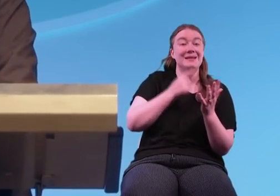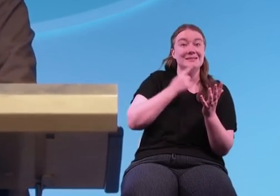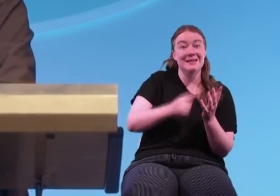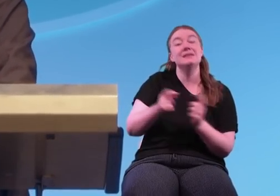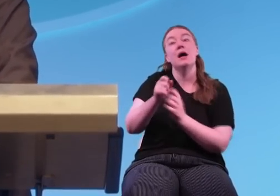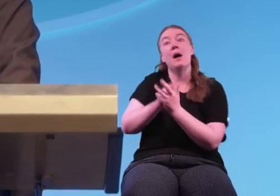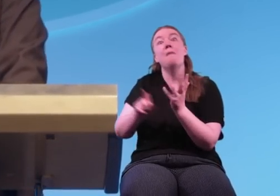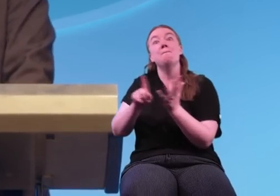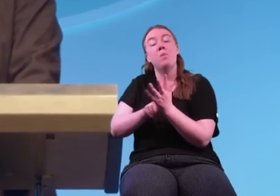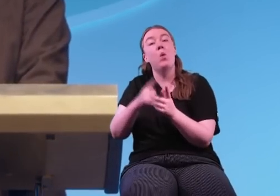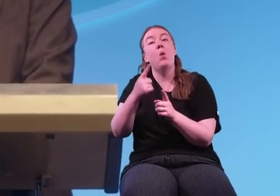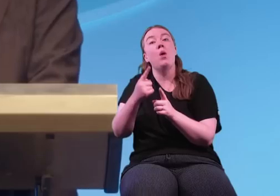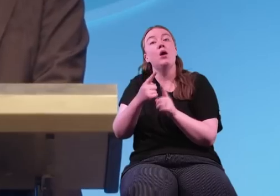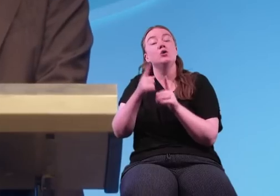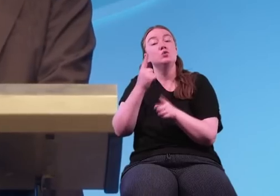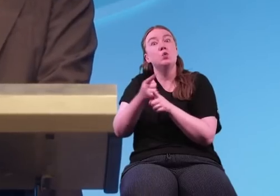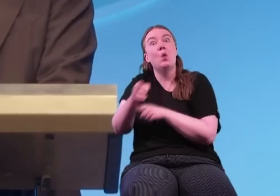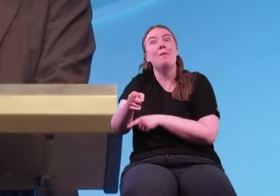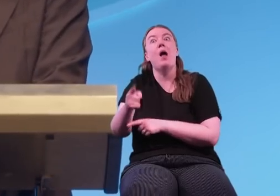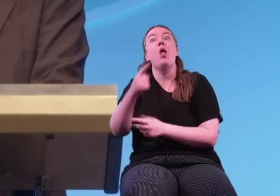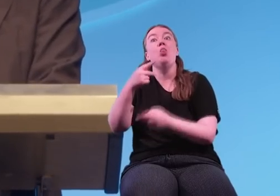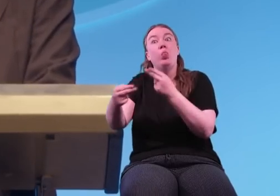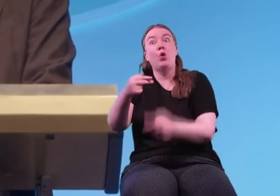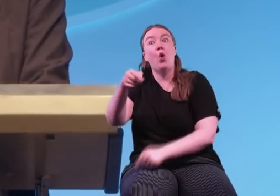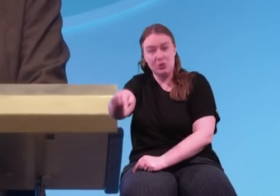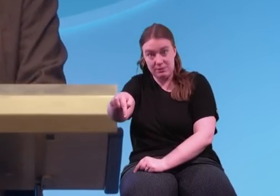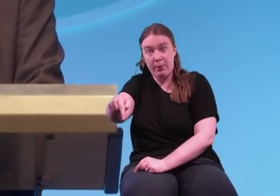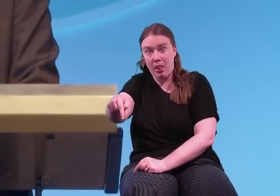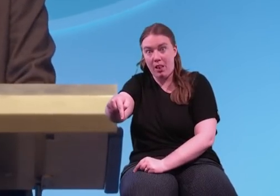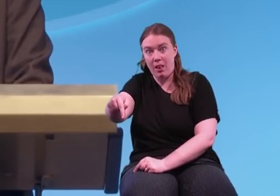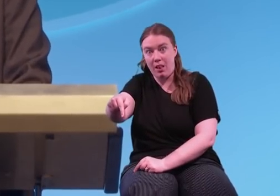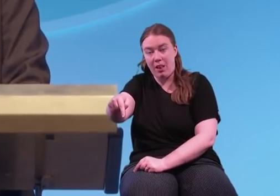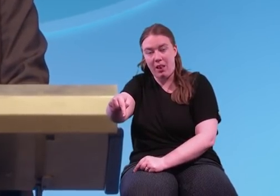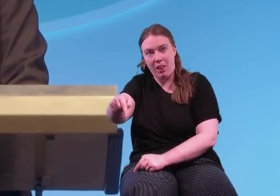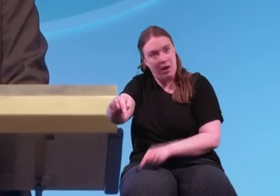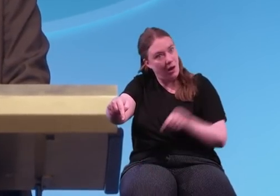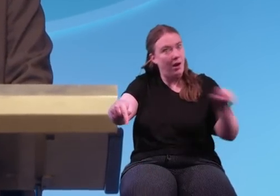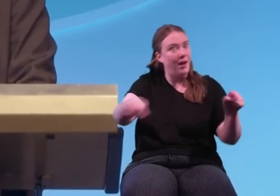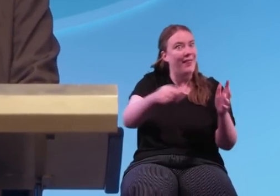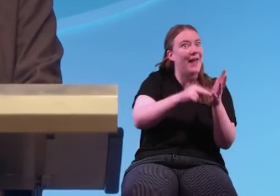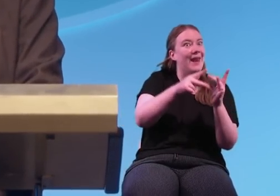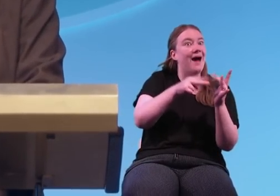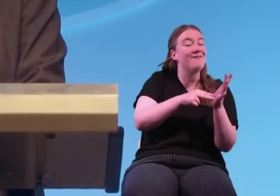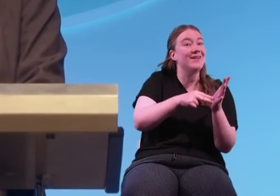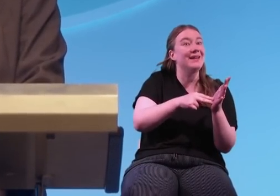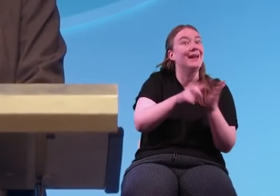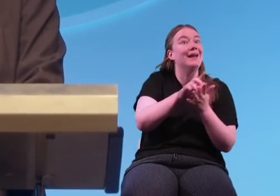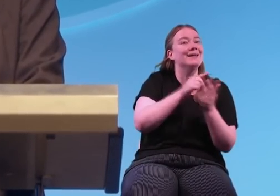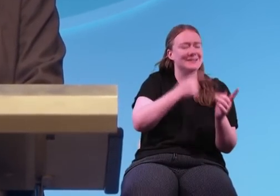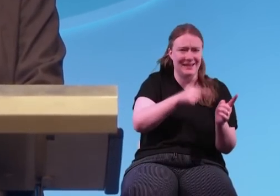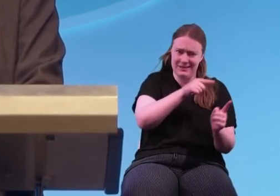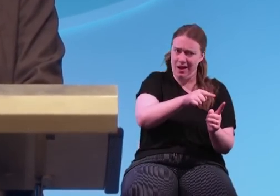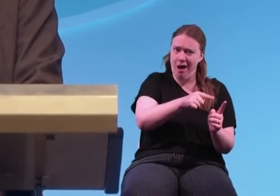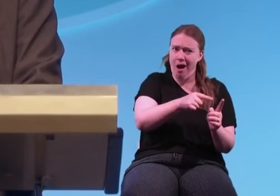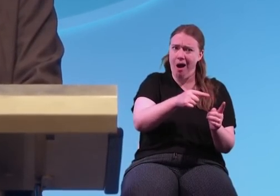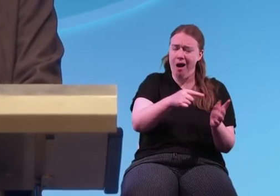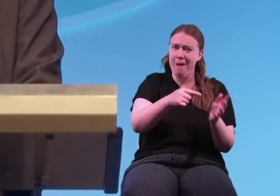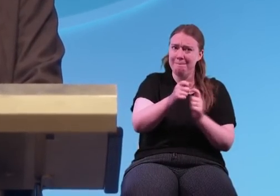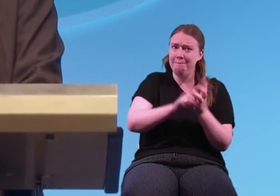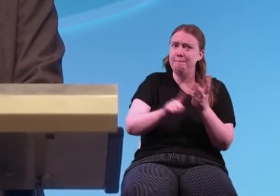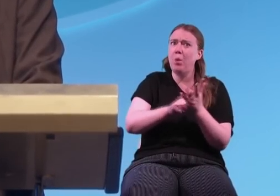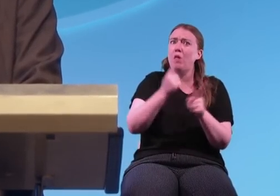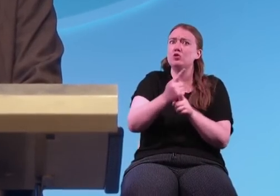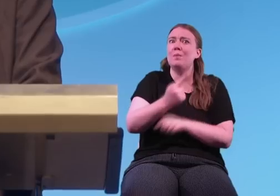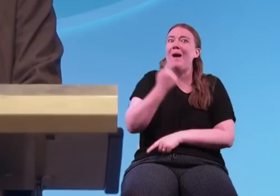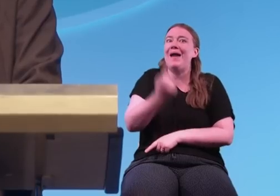gospel. The translators of the NIV are saying, no, what he's referencing here is himself. Well, of course, that's an easy one,